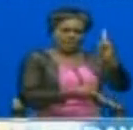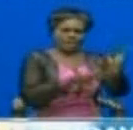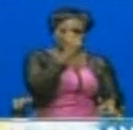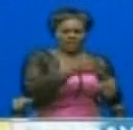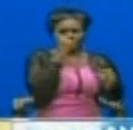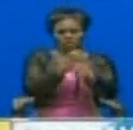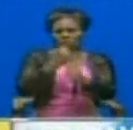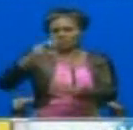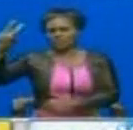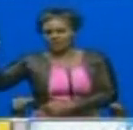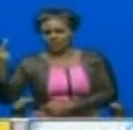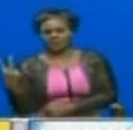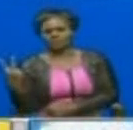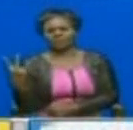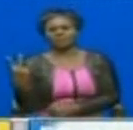Secondly,